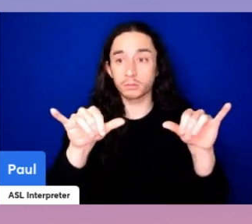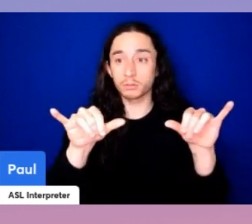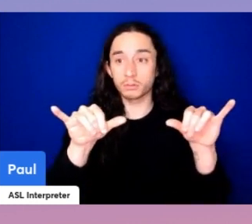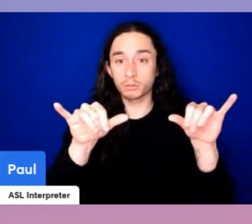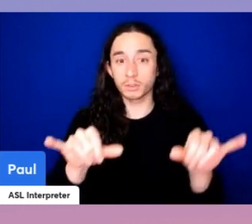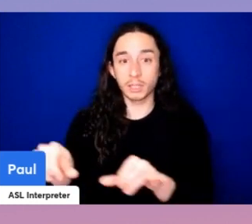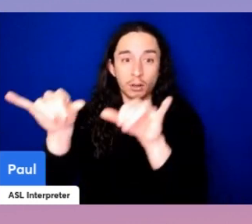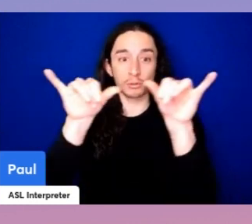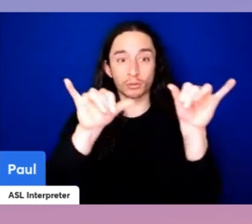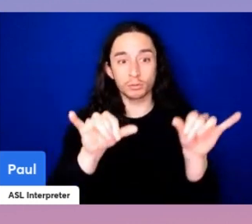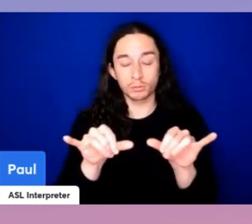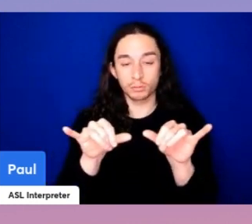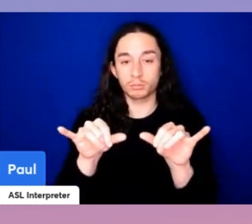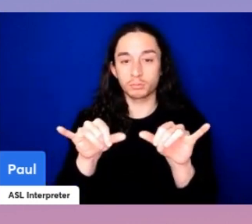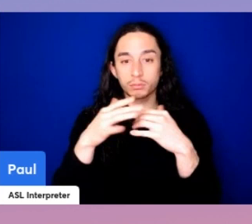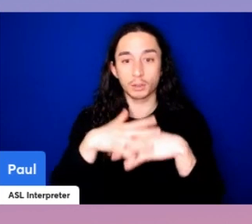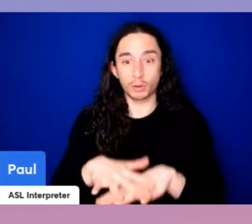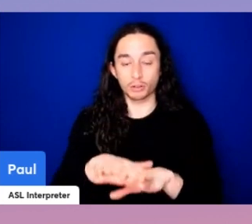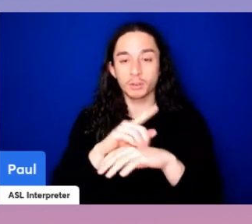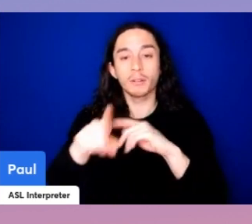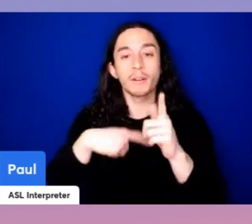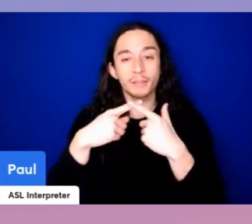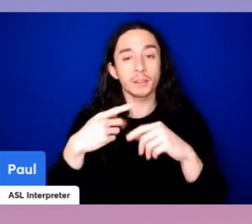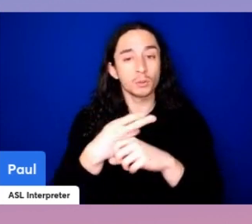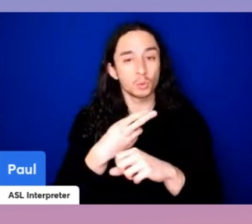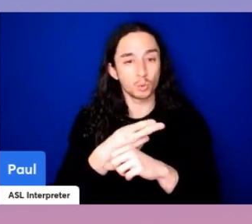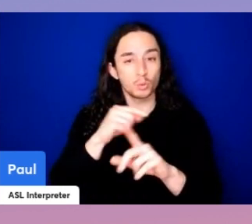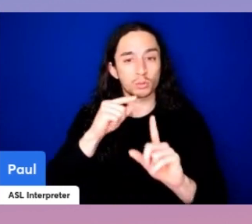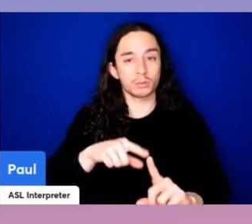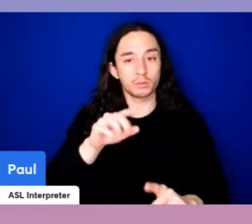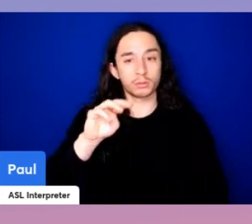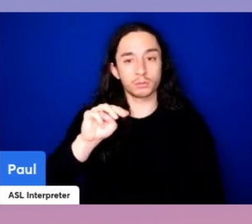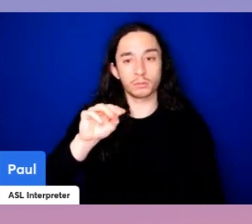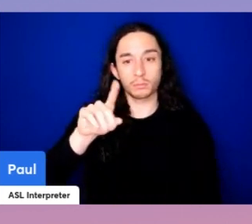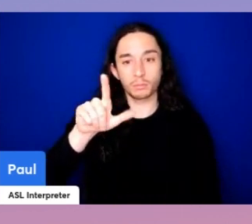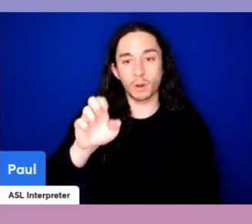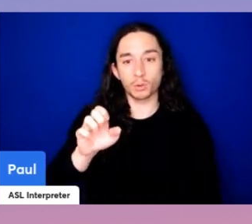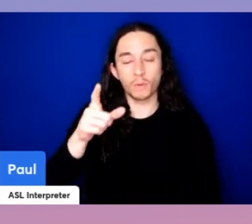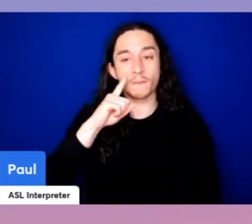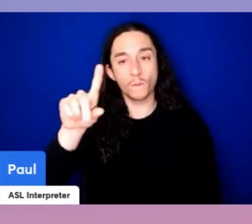then you will reuse the modules for the another team.